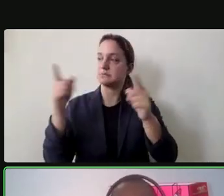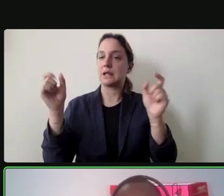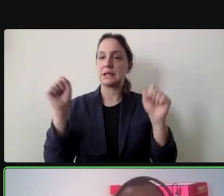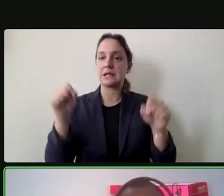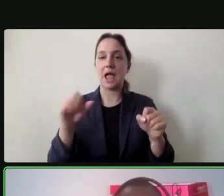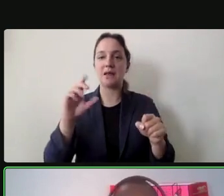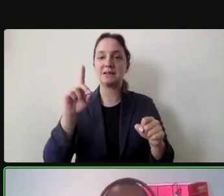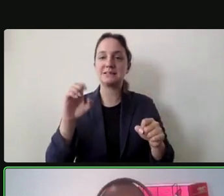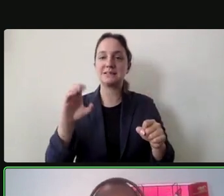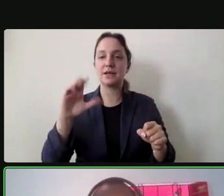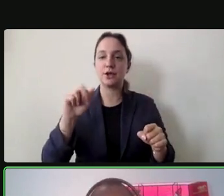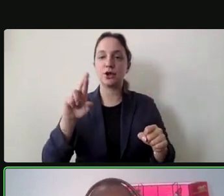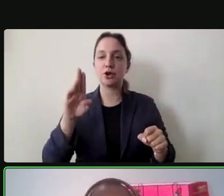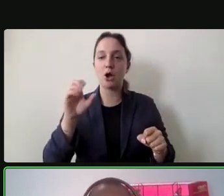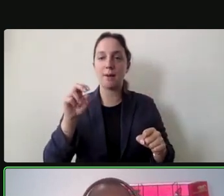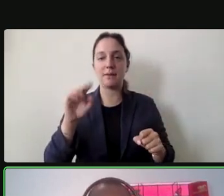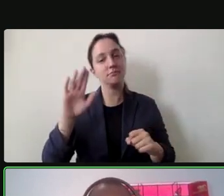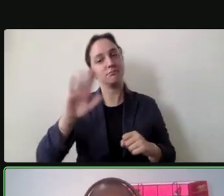Slide.